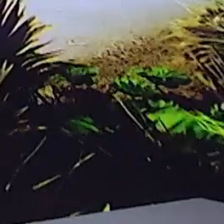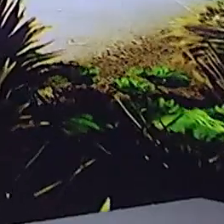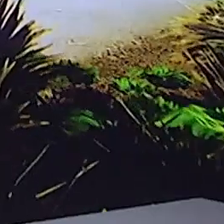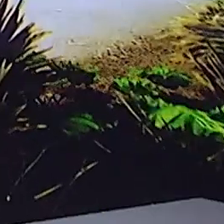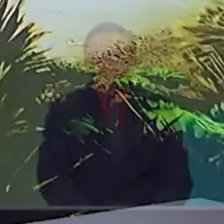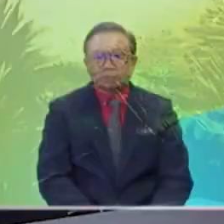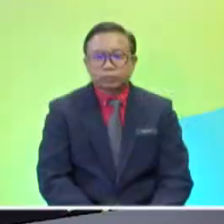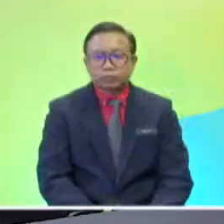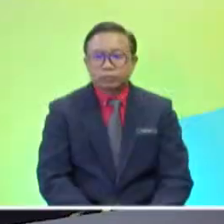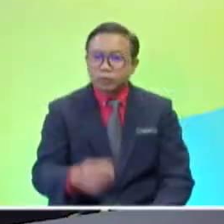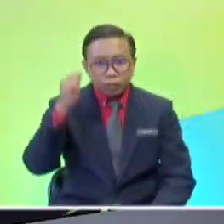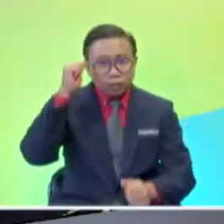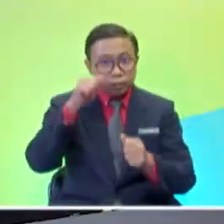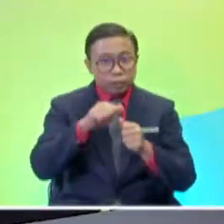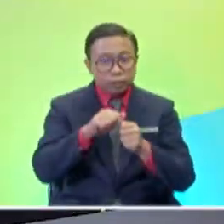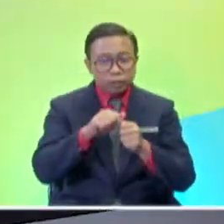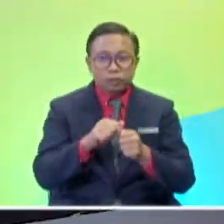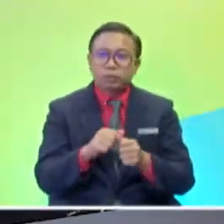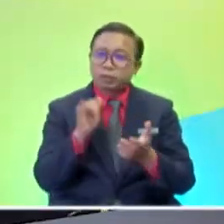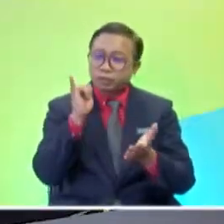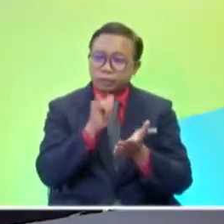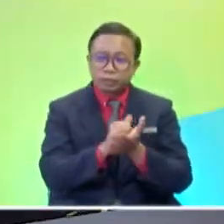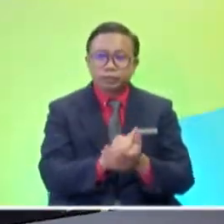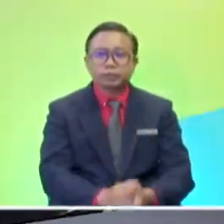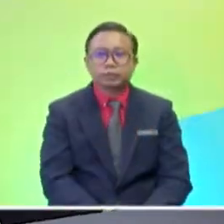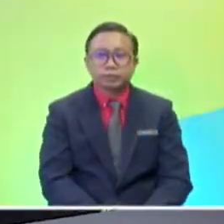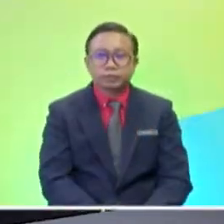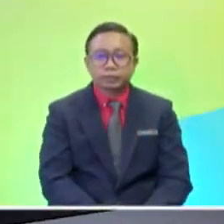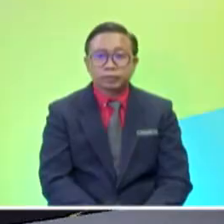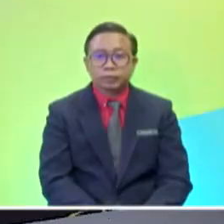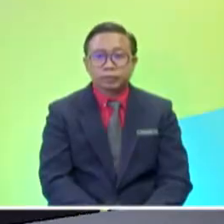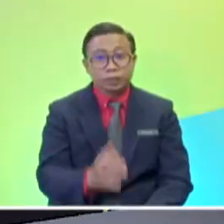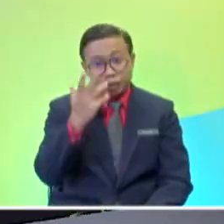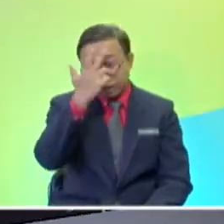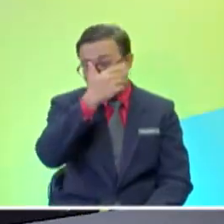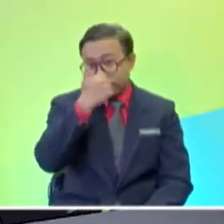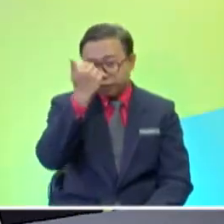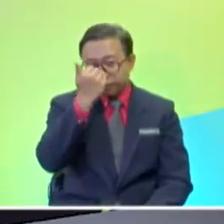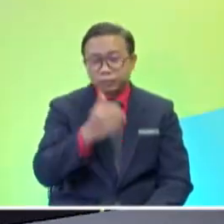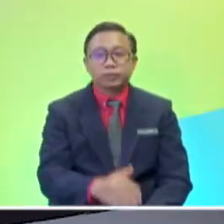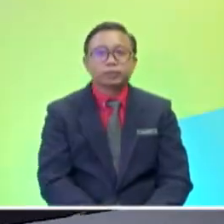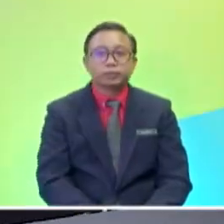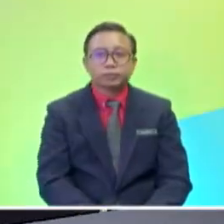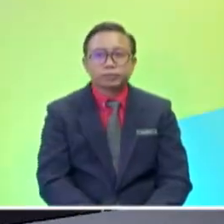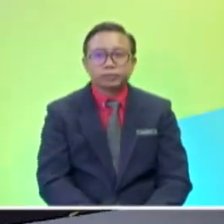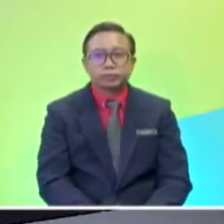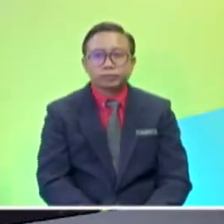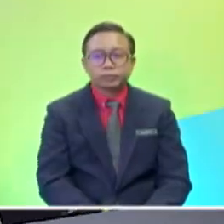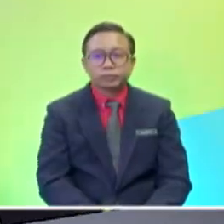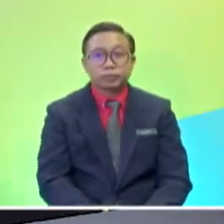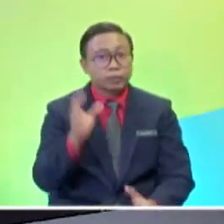Oh, I remember this. Oh, that was nice. Oh, this